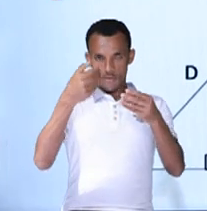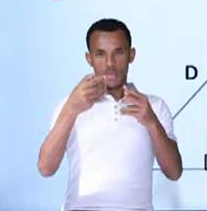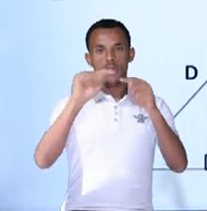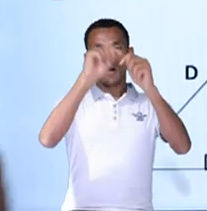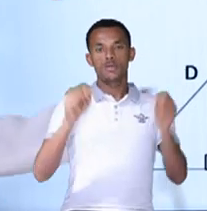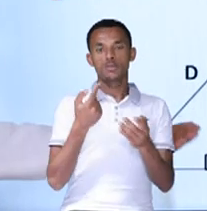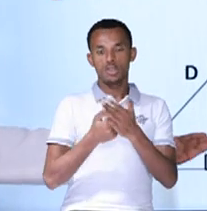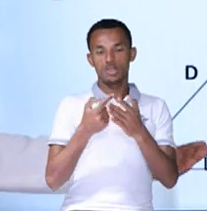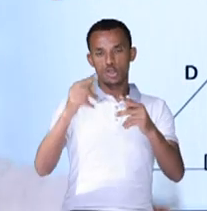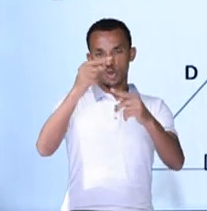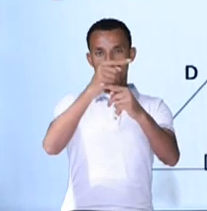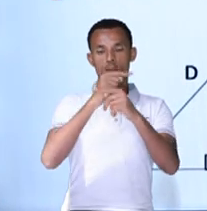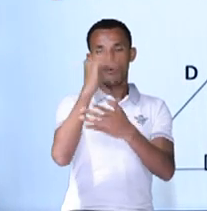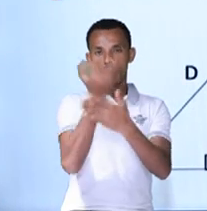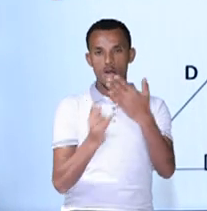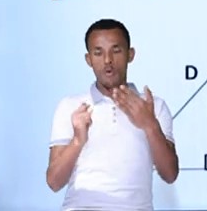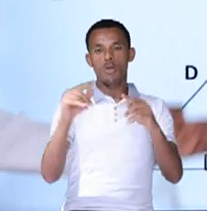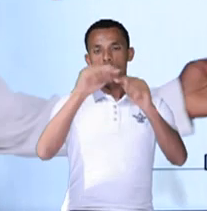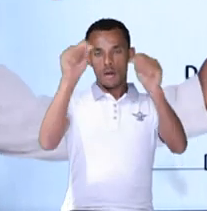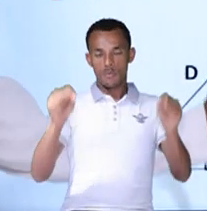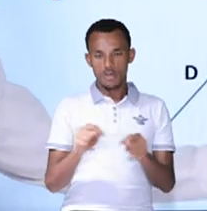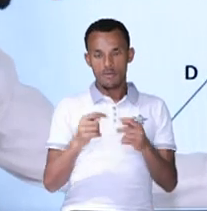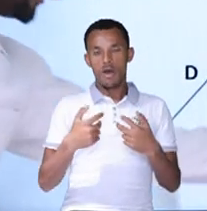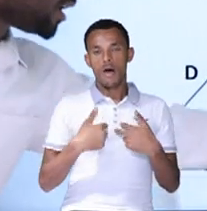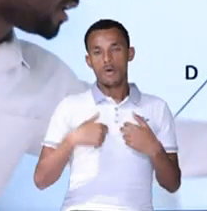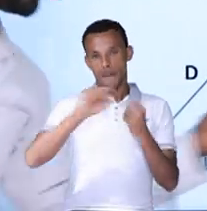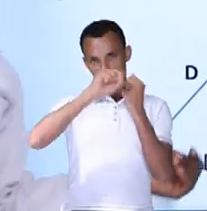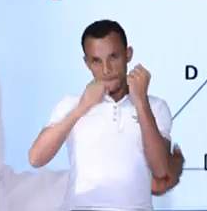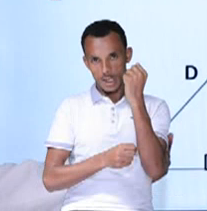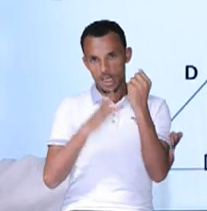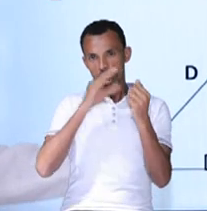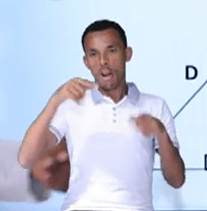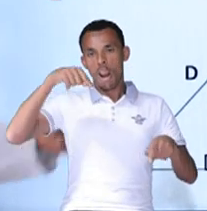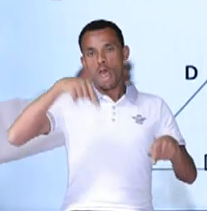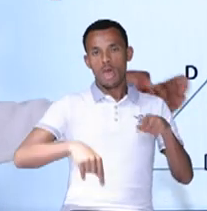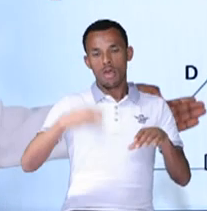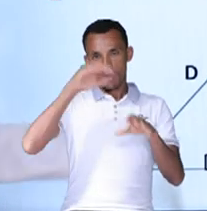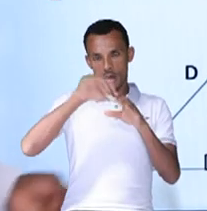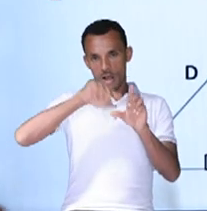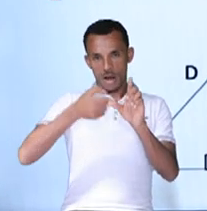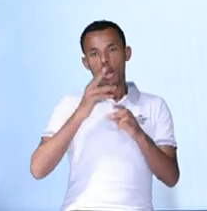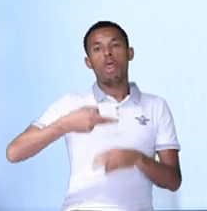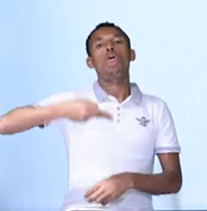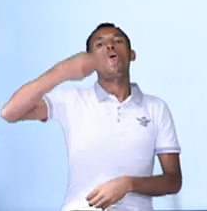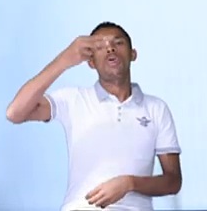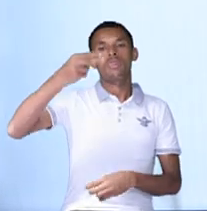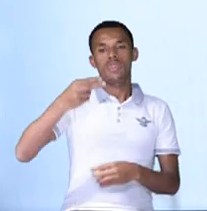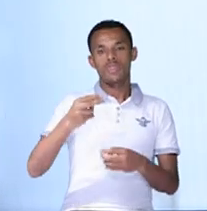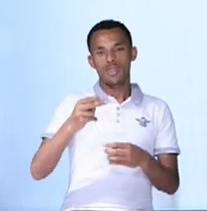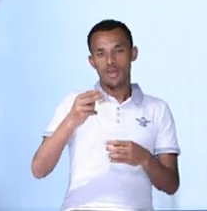the geometrical figure of a trapezium having a base and a leg, interior angle, and a height of